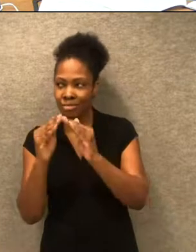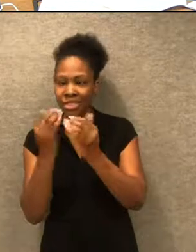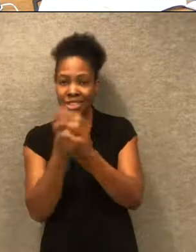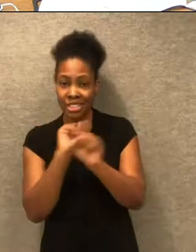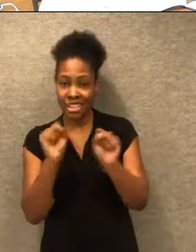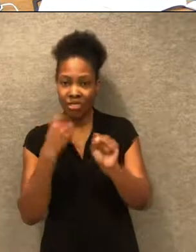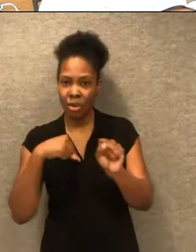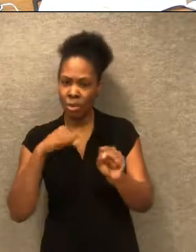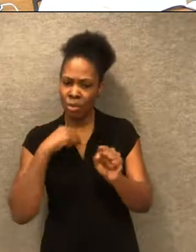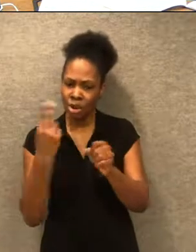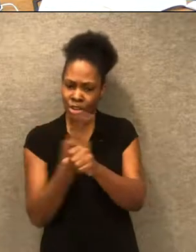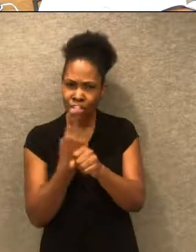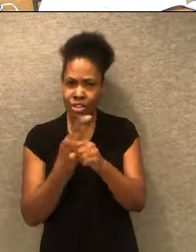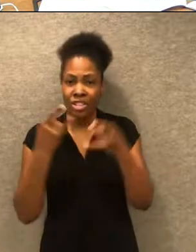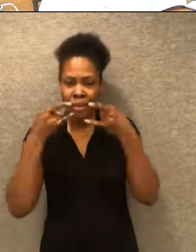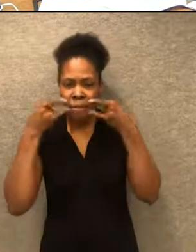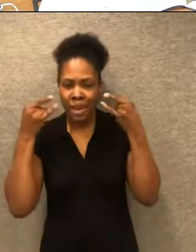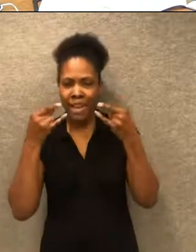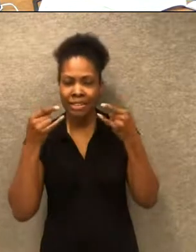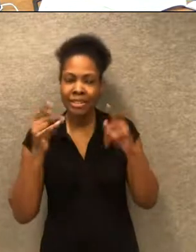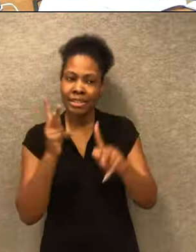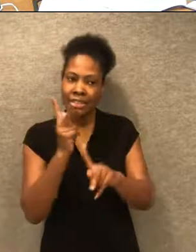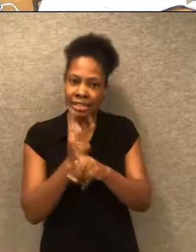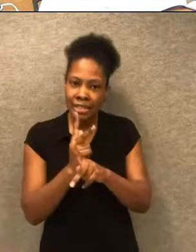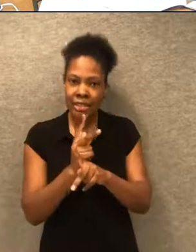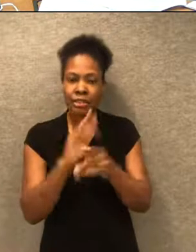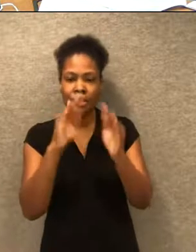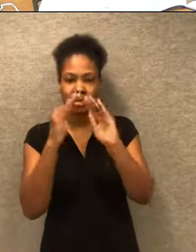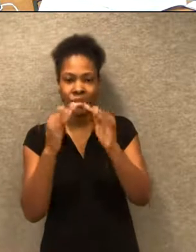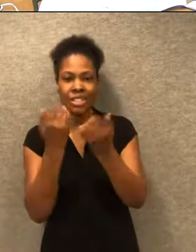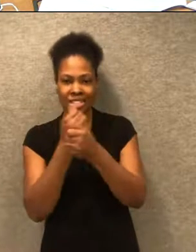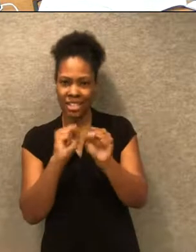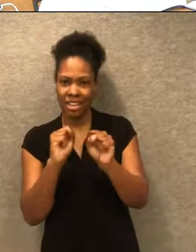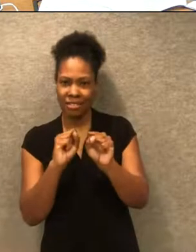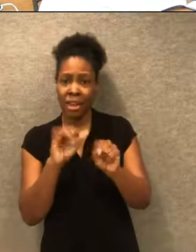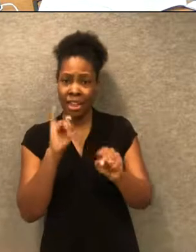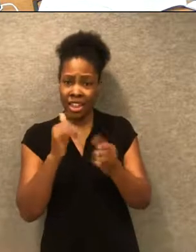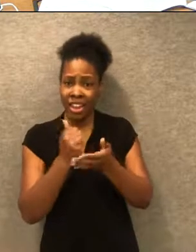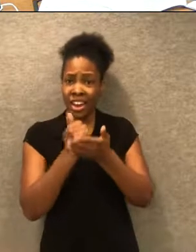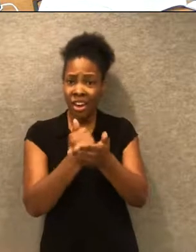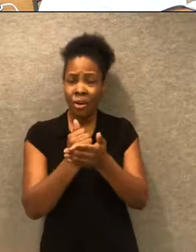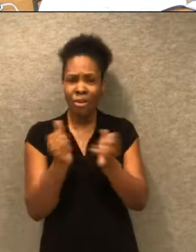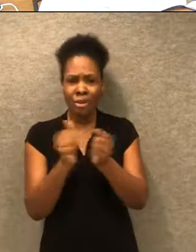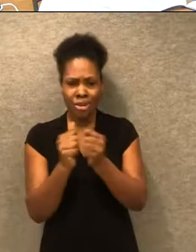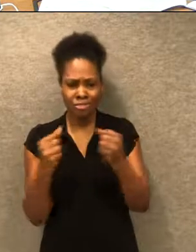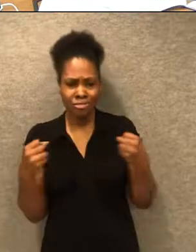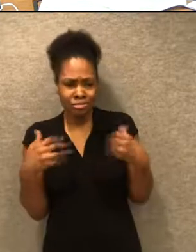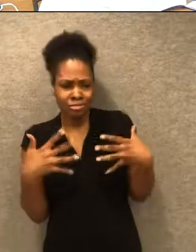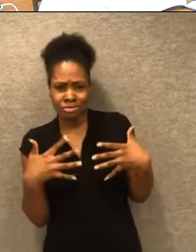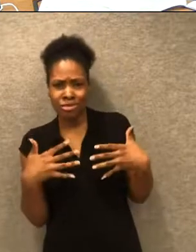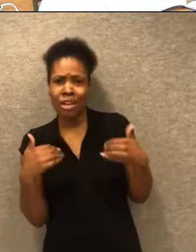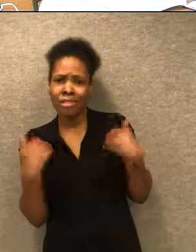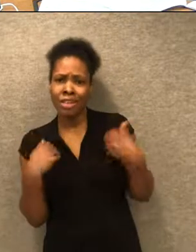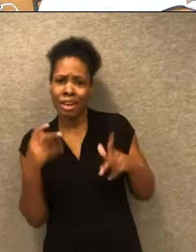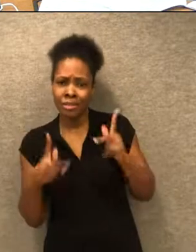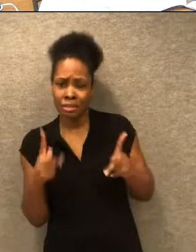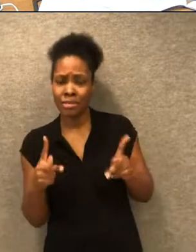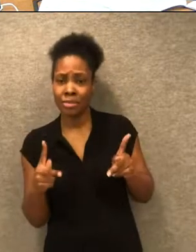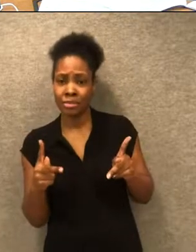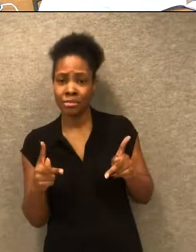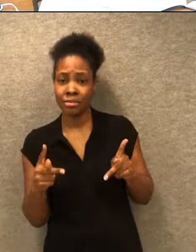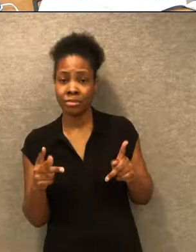ourselves safe, that actually is going to help bring the anxiety down for young people. And for the older folks, we have to also